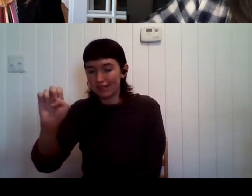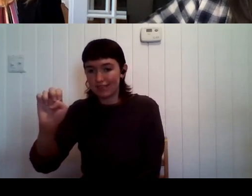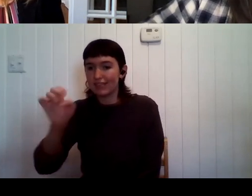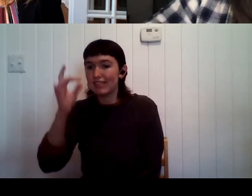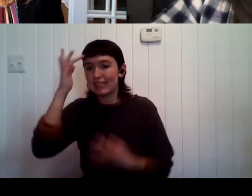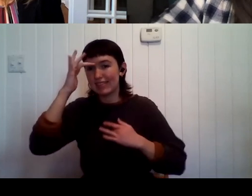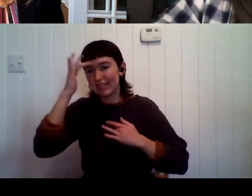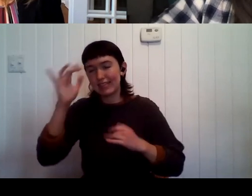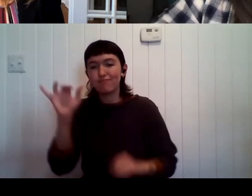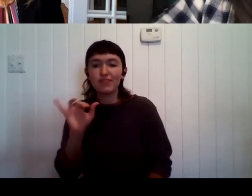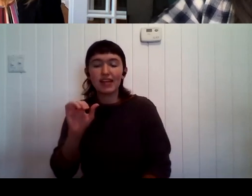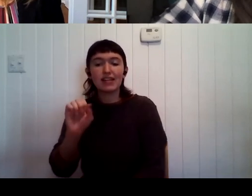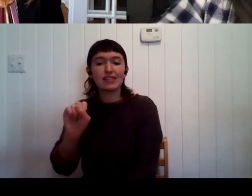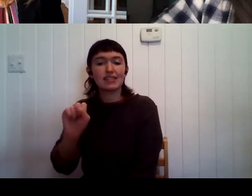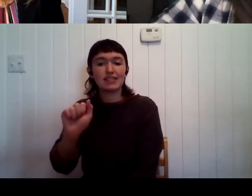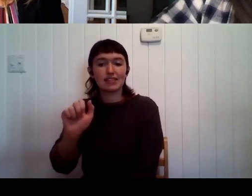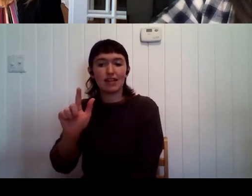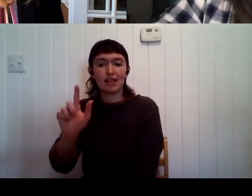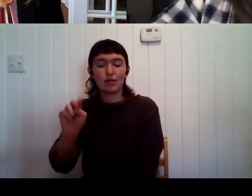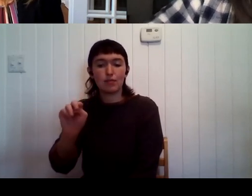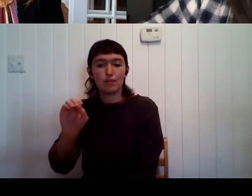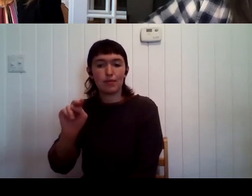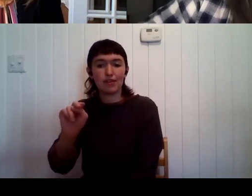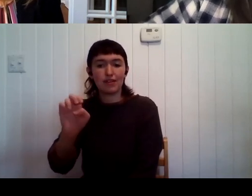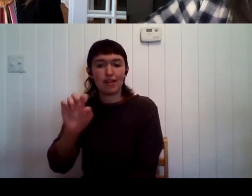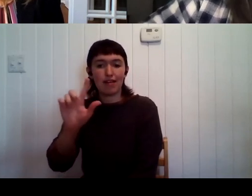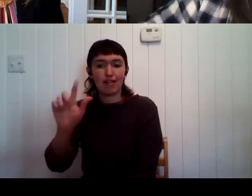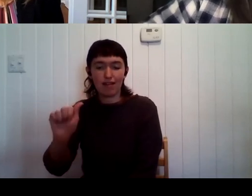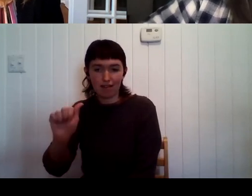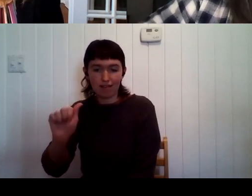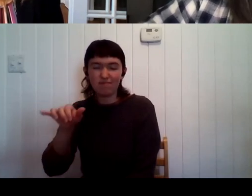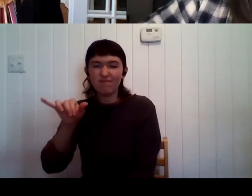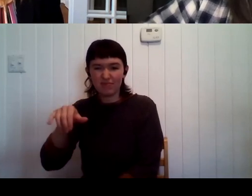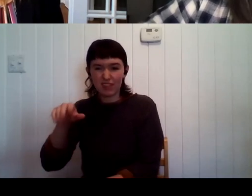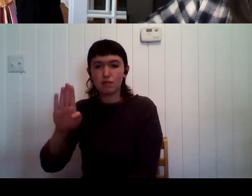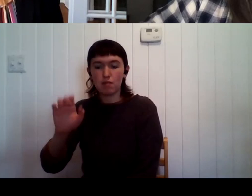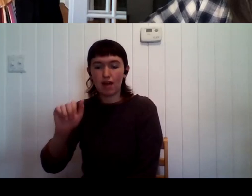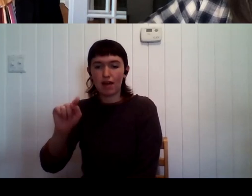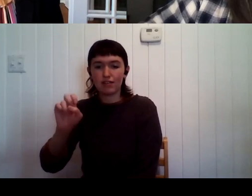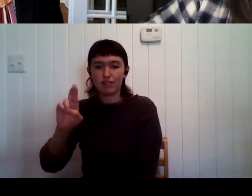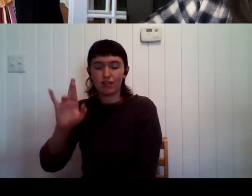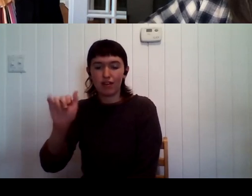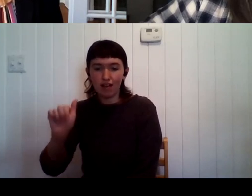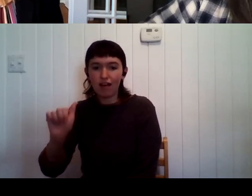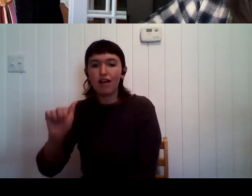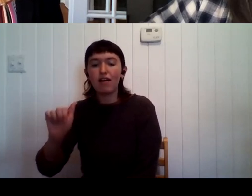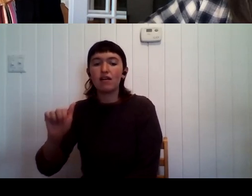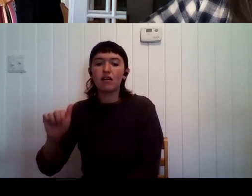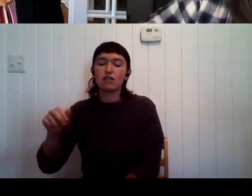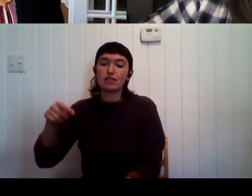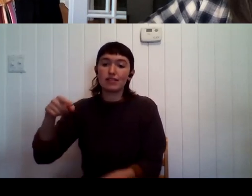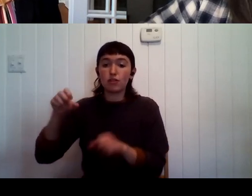Salmonella is a bacteria that's shared from either raw meats or raw